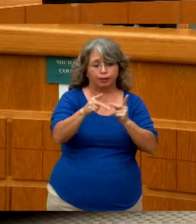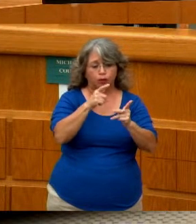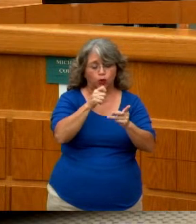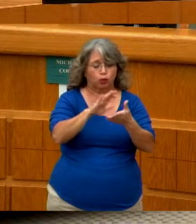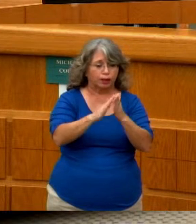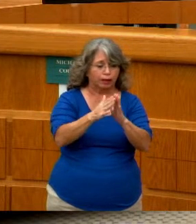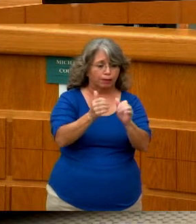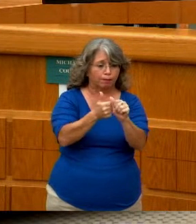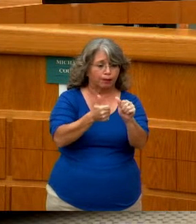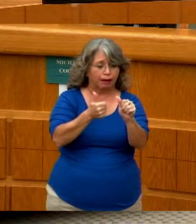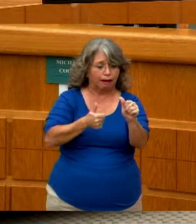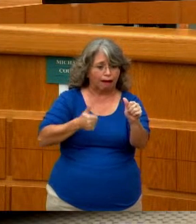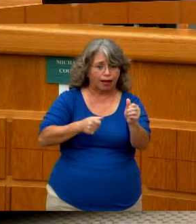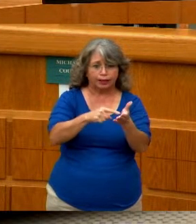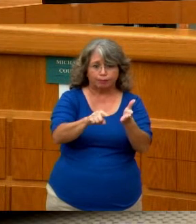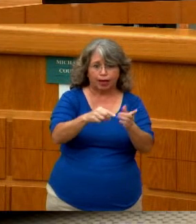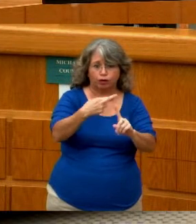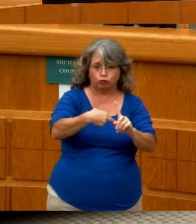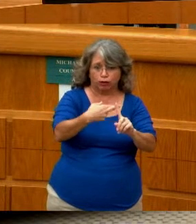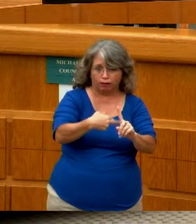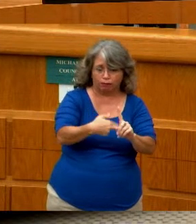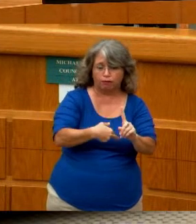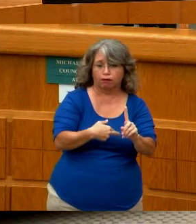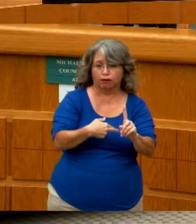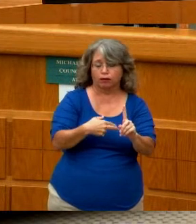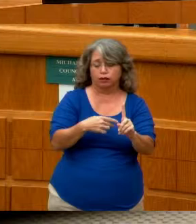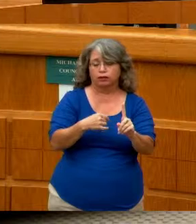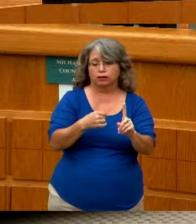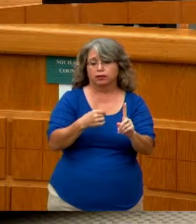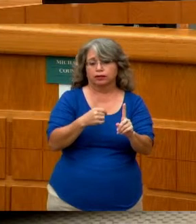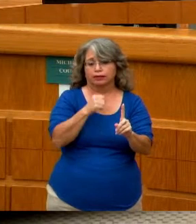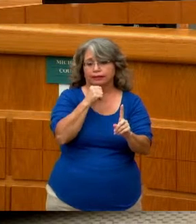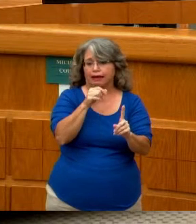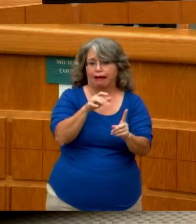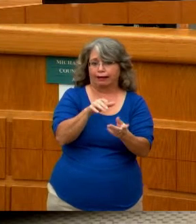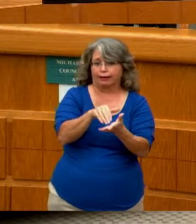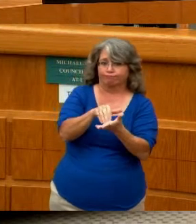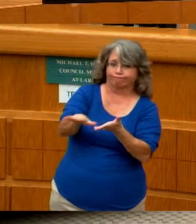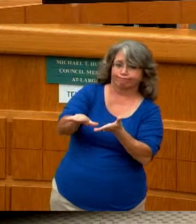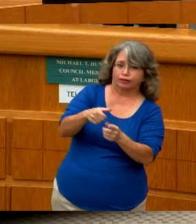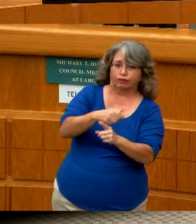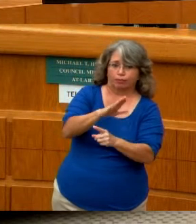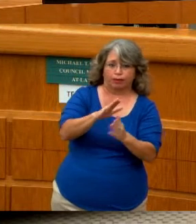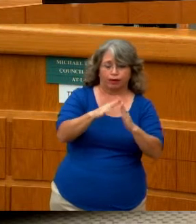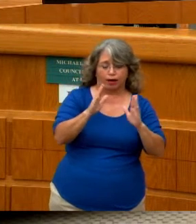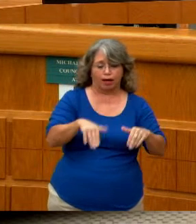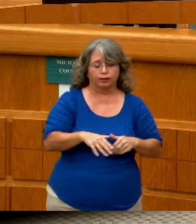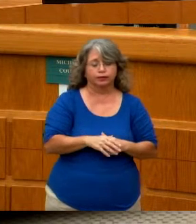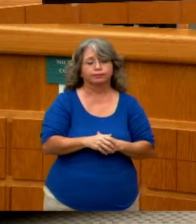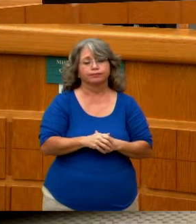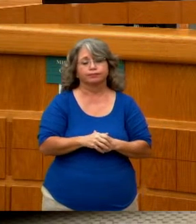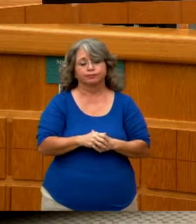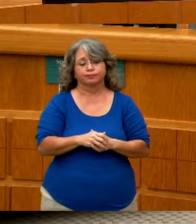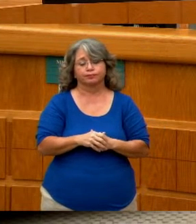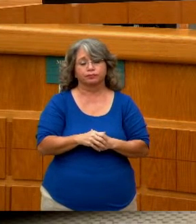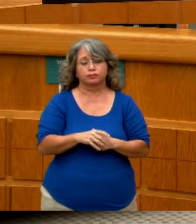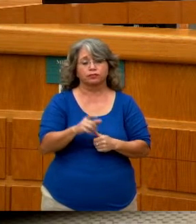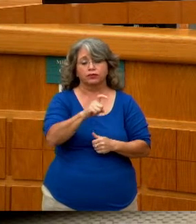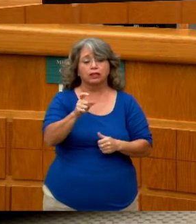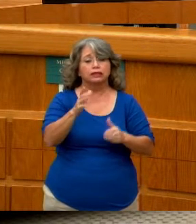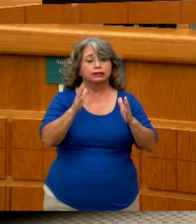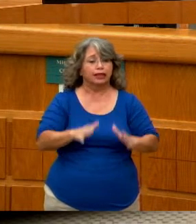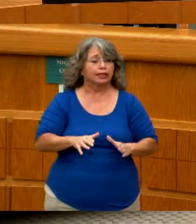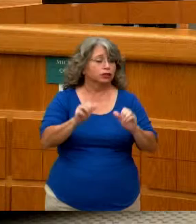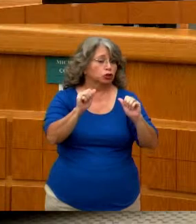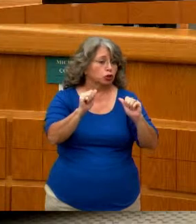rent due to COVID and really just avoid evictions. So Texans could be